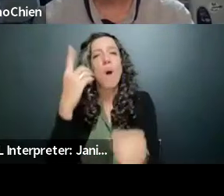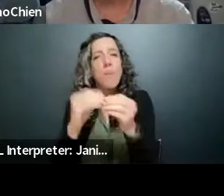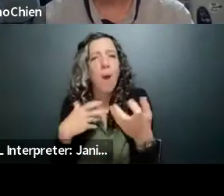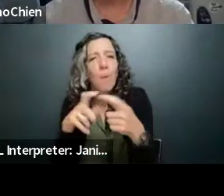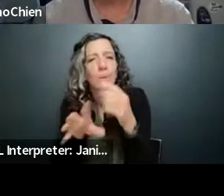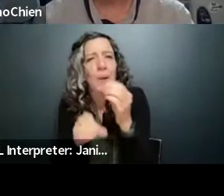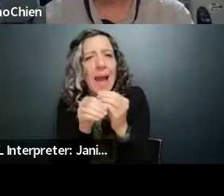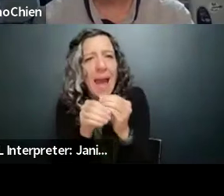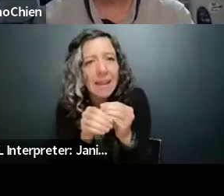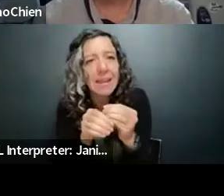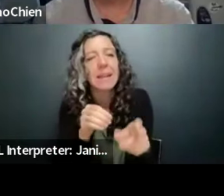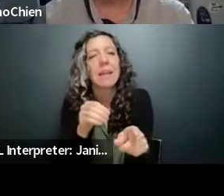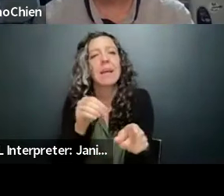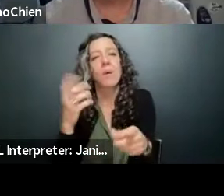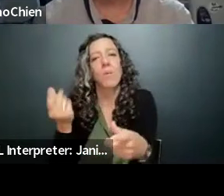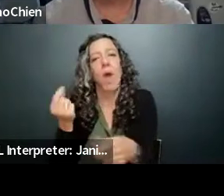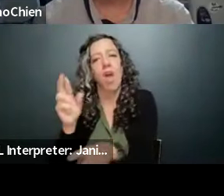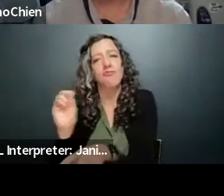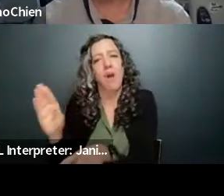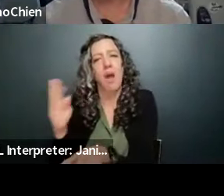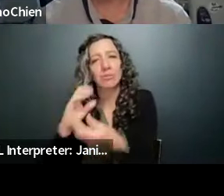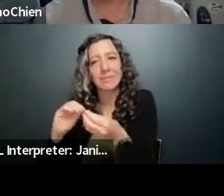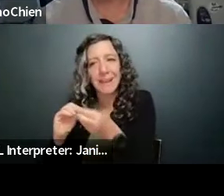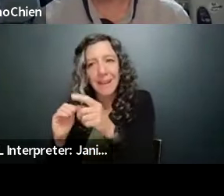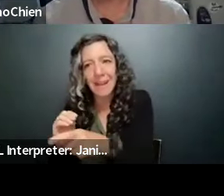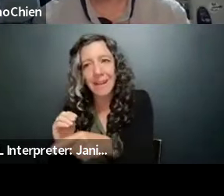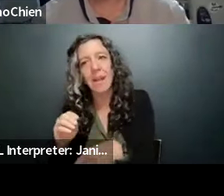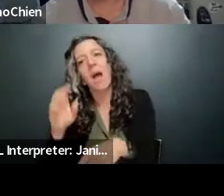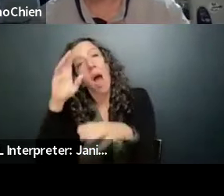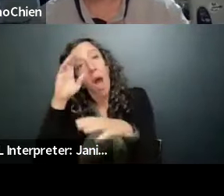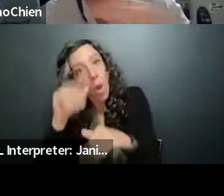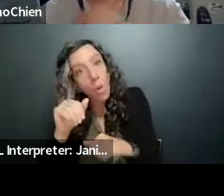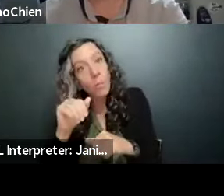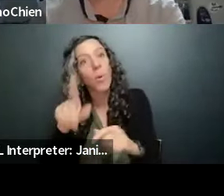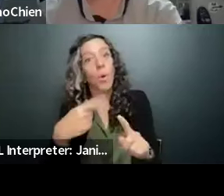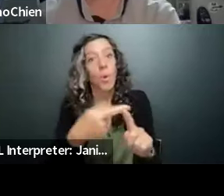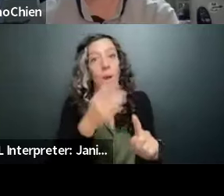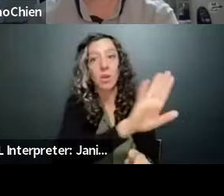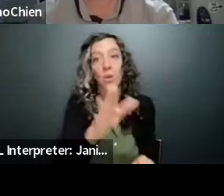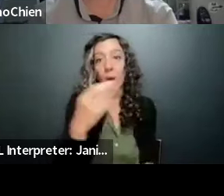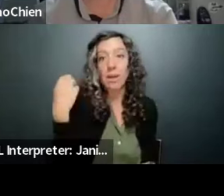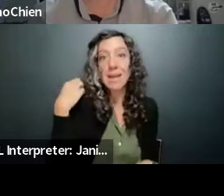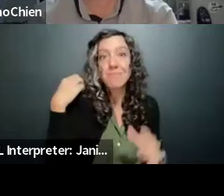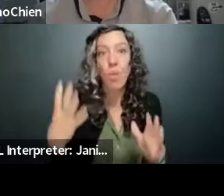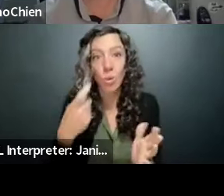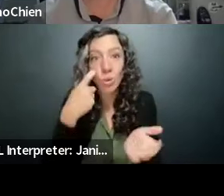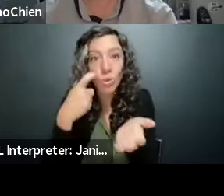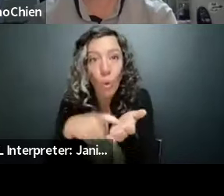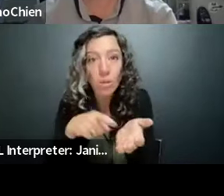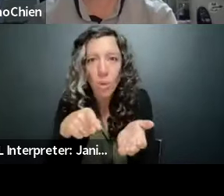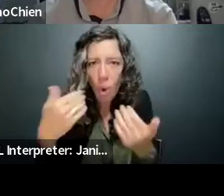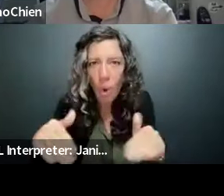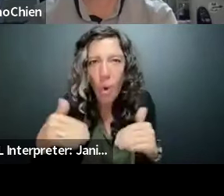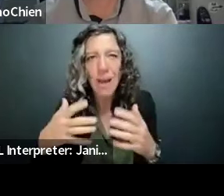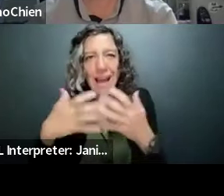regarding what Rob was saying, so I hope that once your employers see that you're getting a lot of attention,